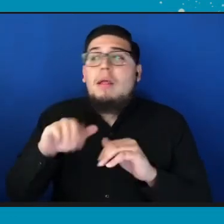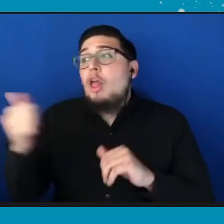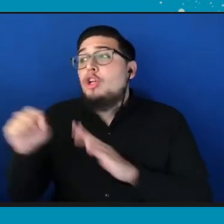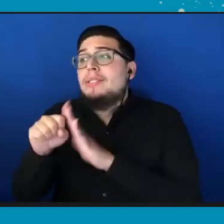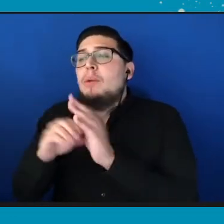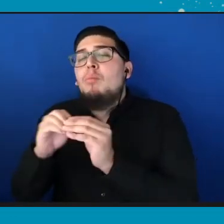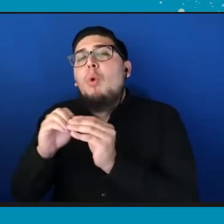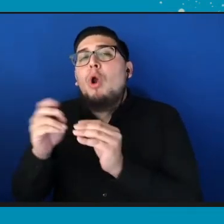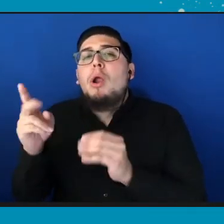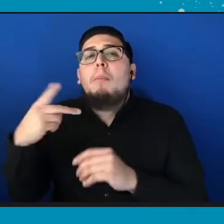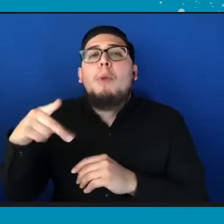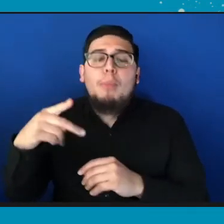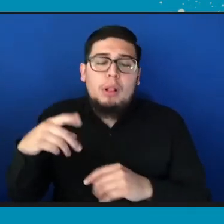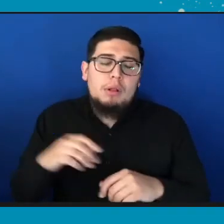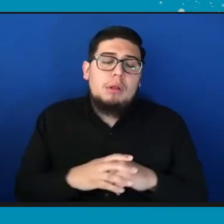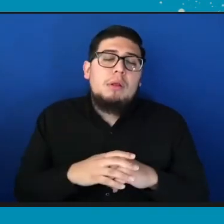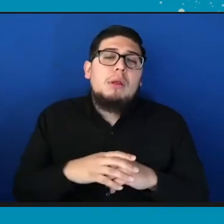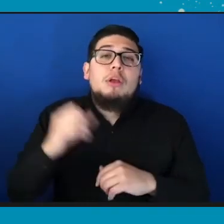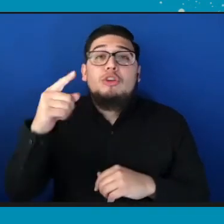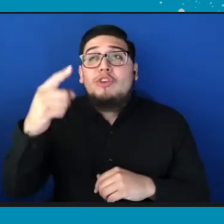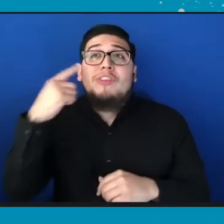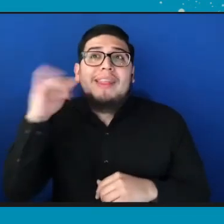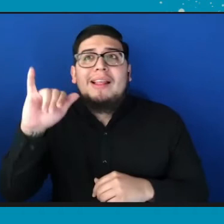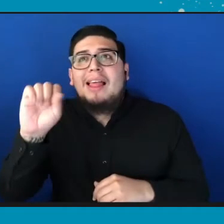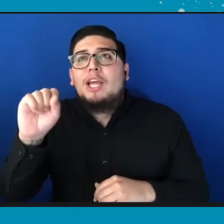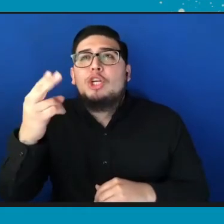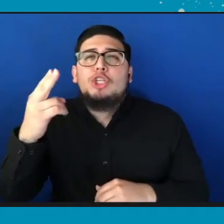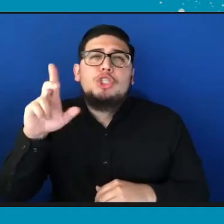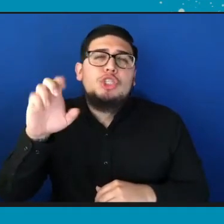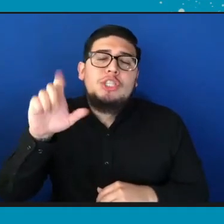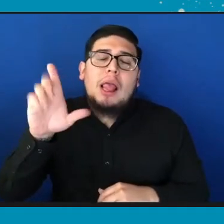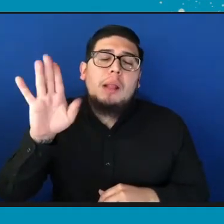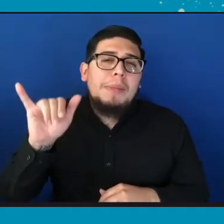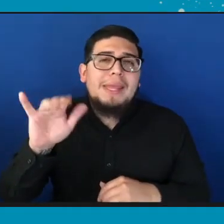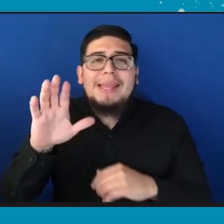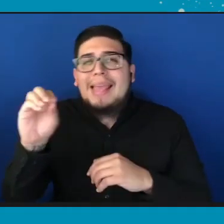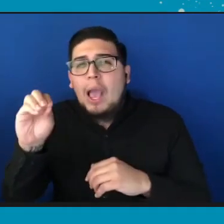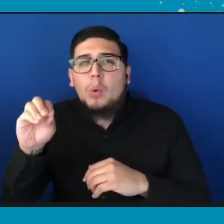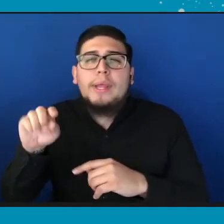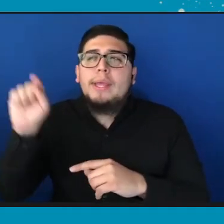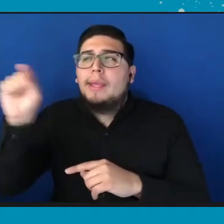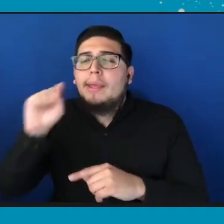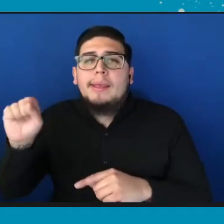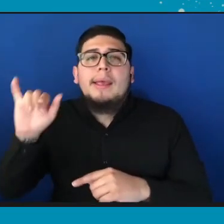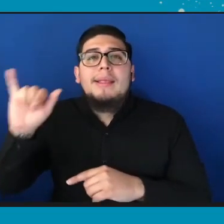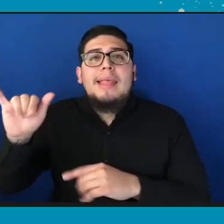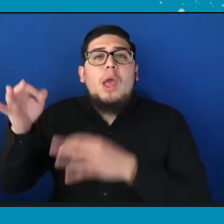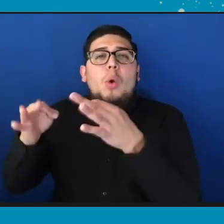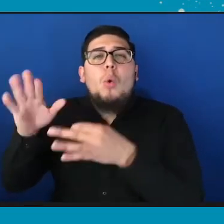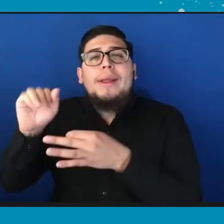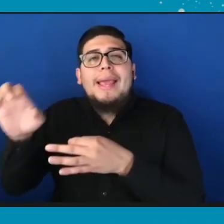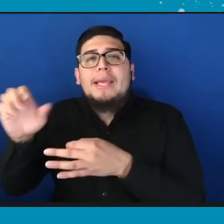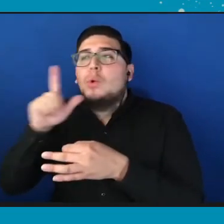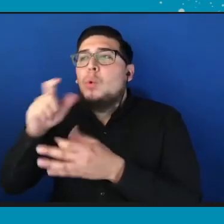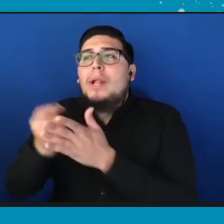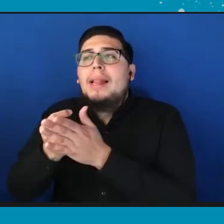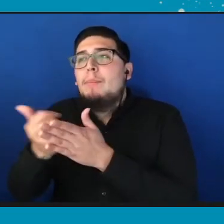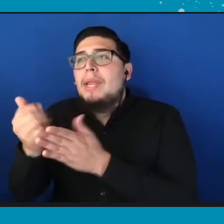pre-clearance state. So if you think about Shelby County v. Holder, and that court case that eliminated pre-clearance of the Voting Rights